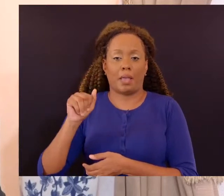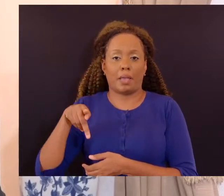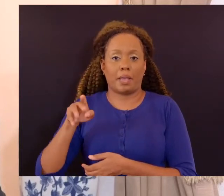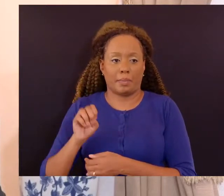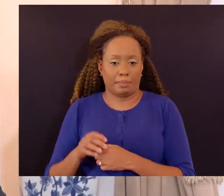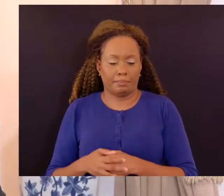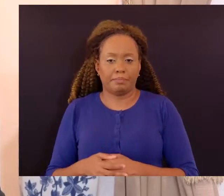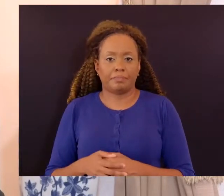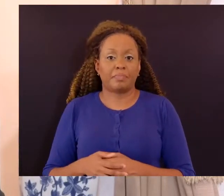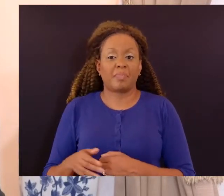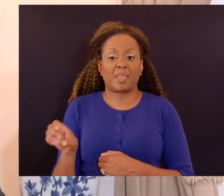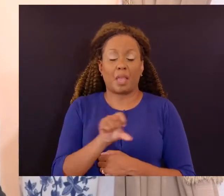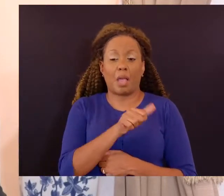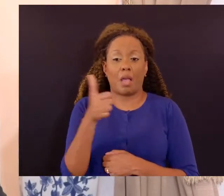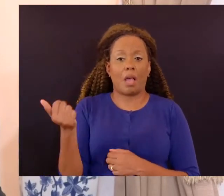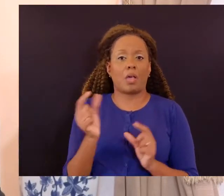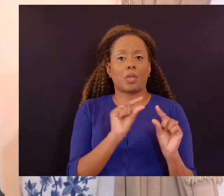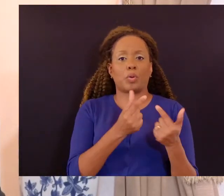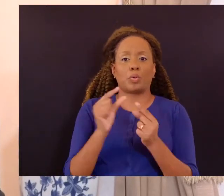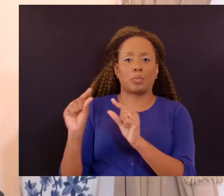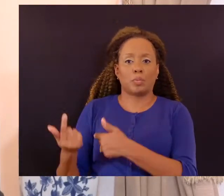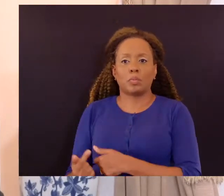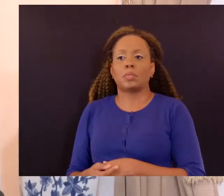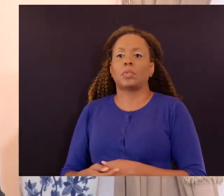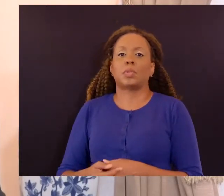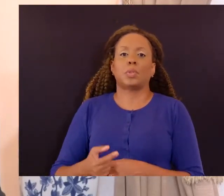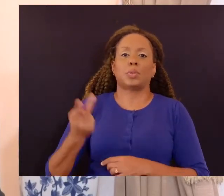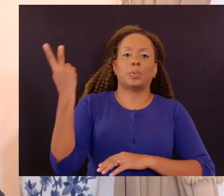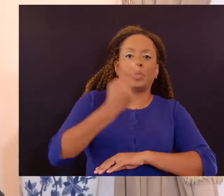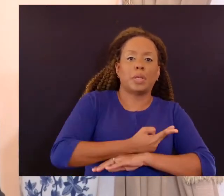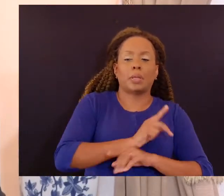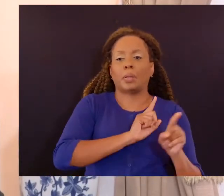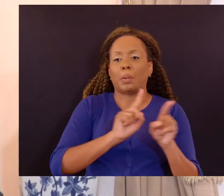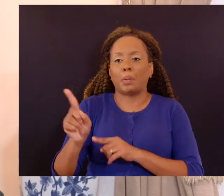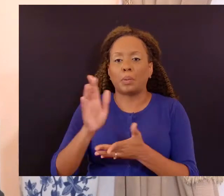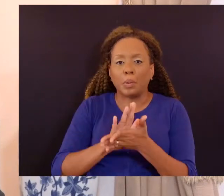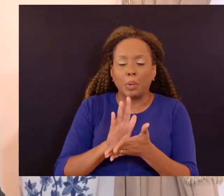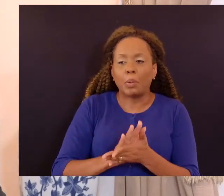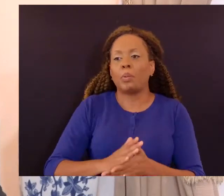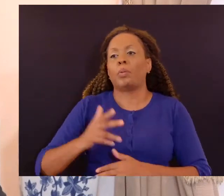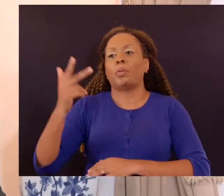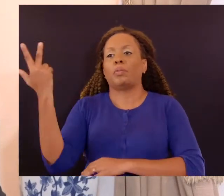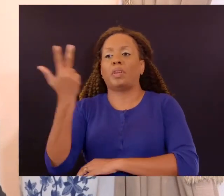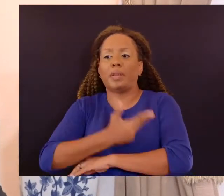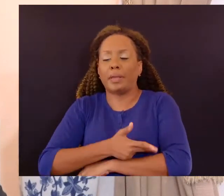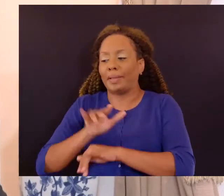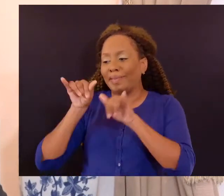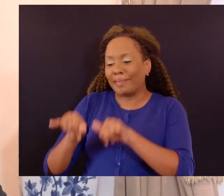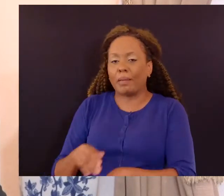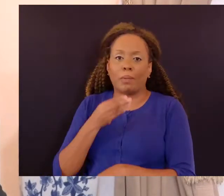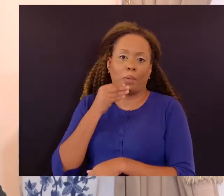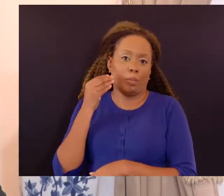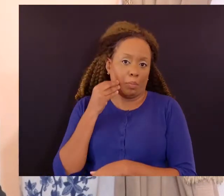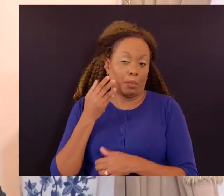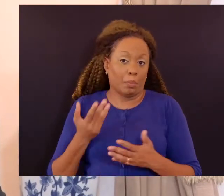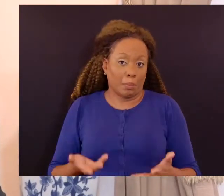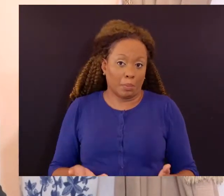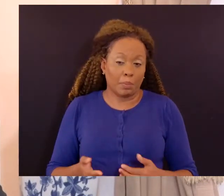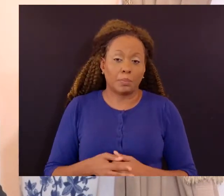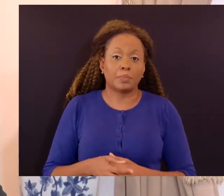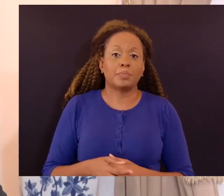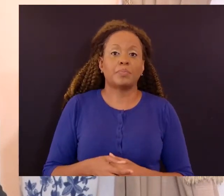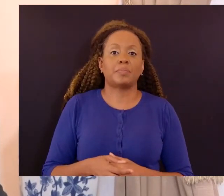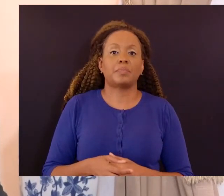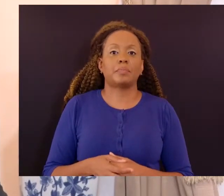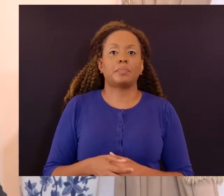blended approach, in many cases 2 days at school, 3 days at home, and vice versa from week to week. I think it is fair to say